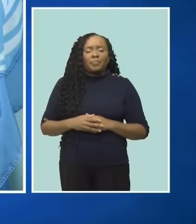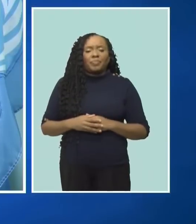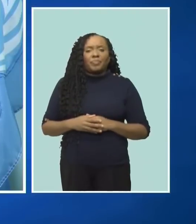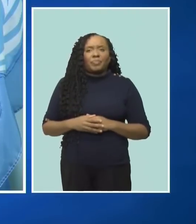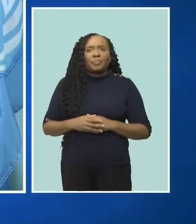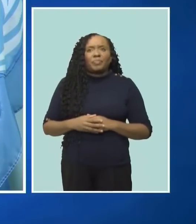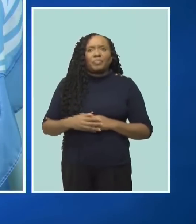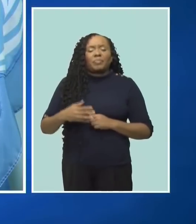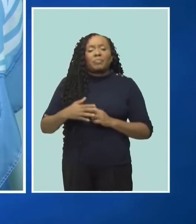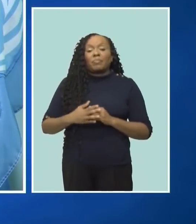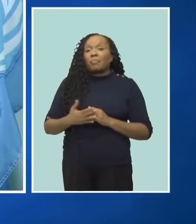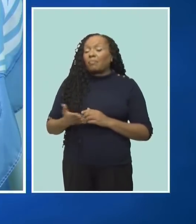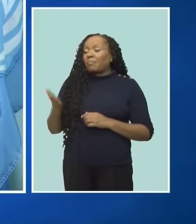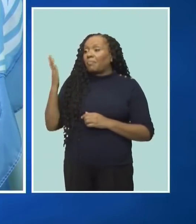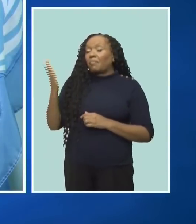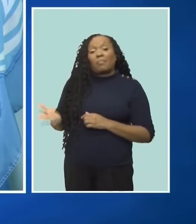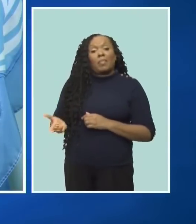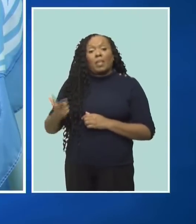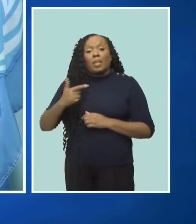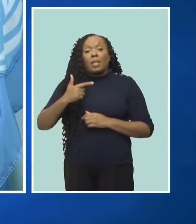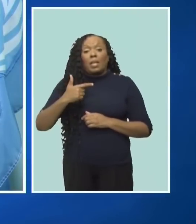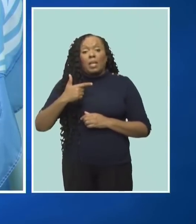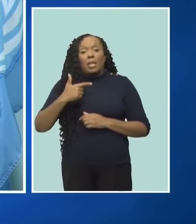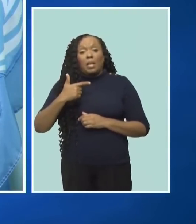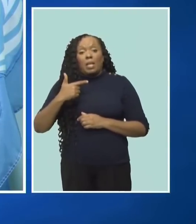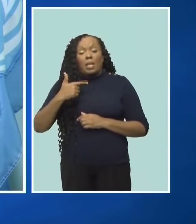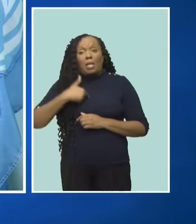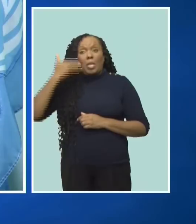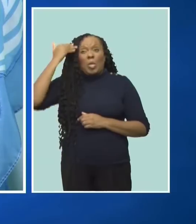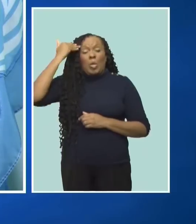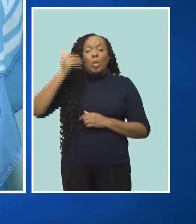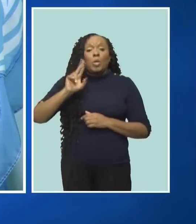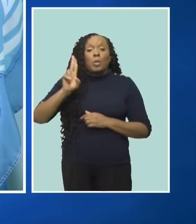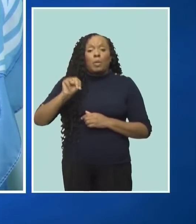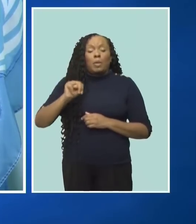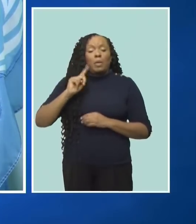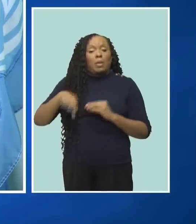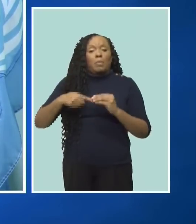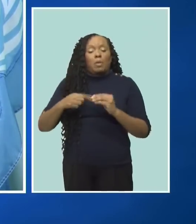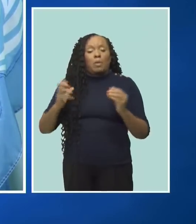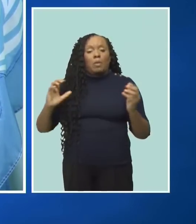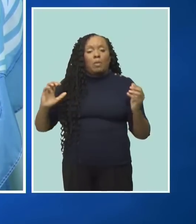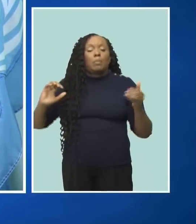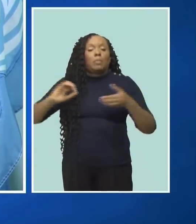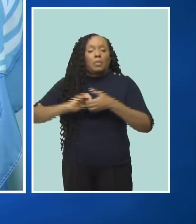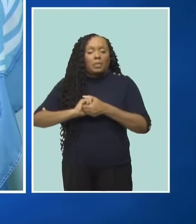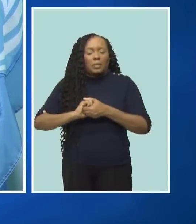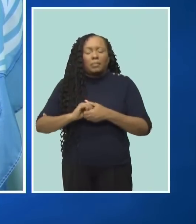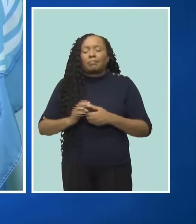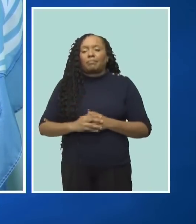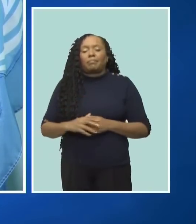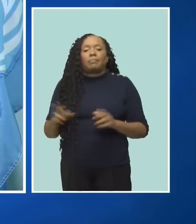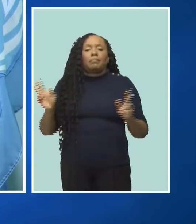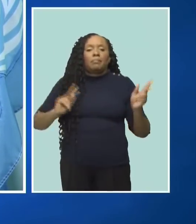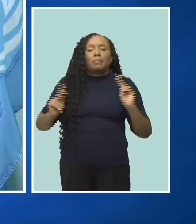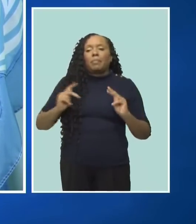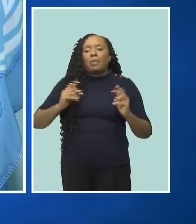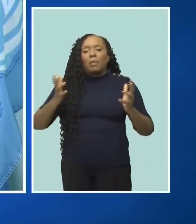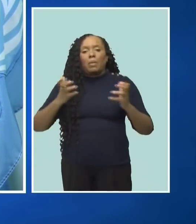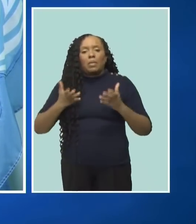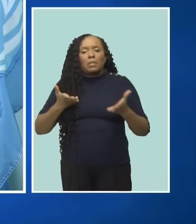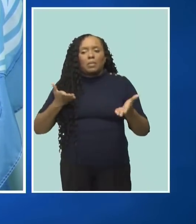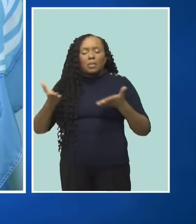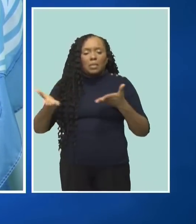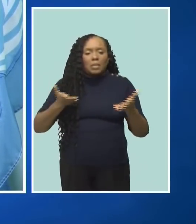At its heart, the United Nations is about partnership. It is about people coming together with a shared commitment to serve,